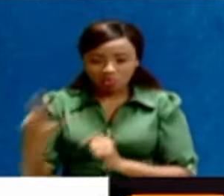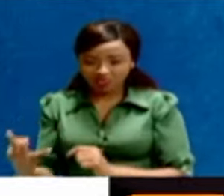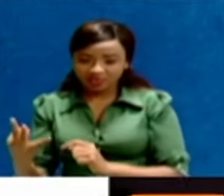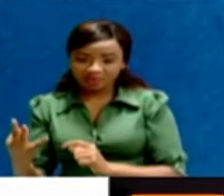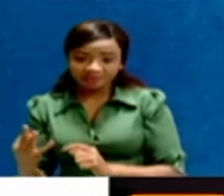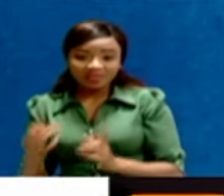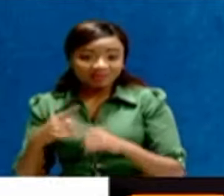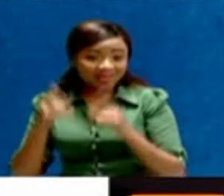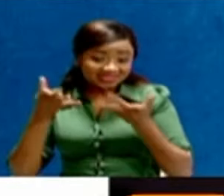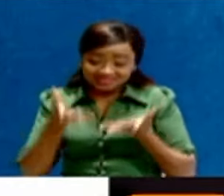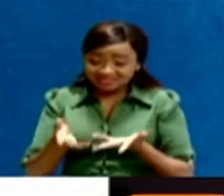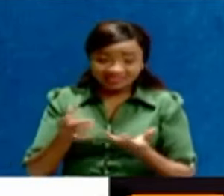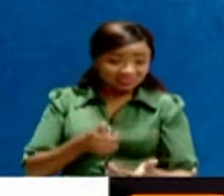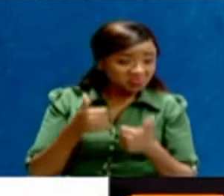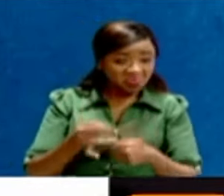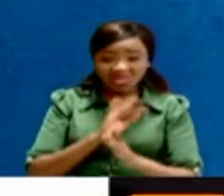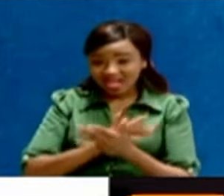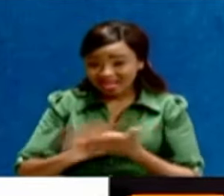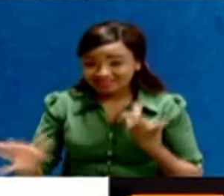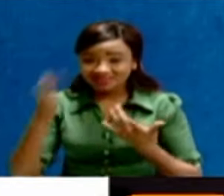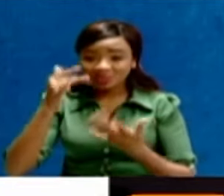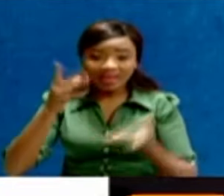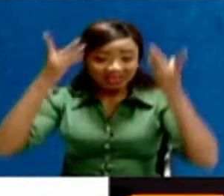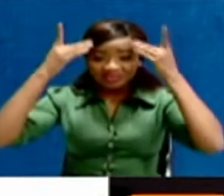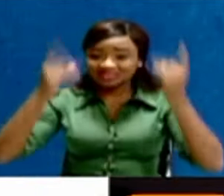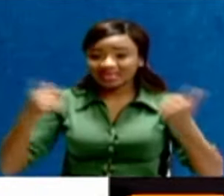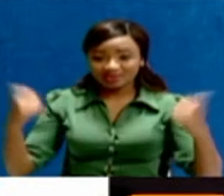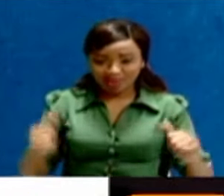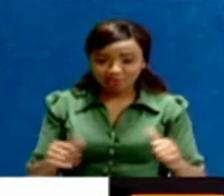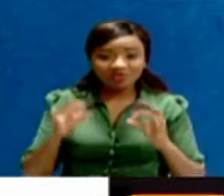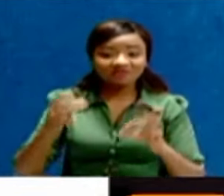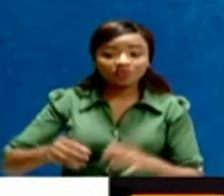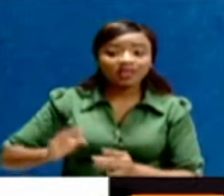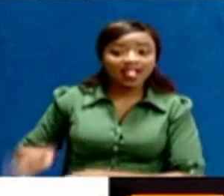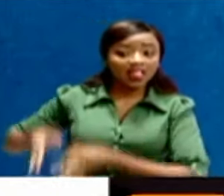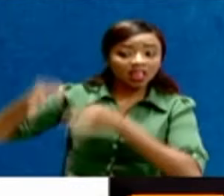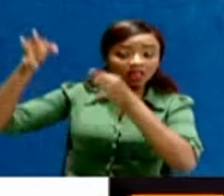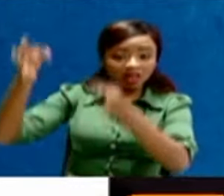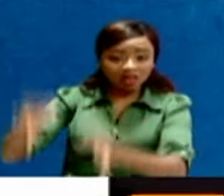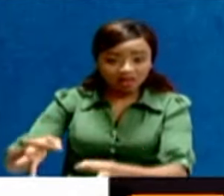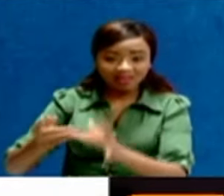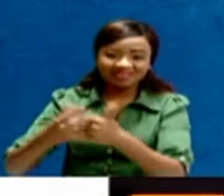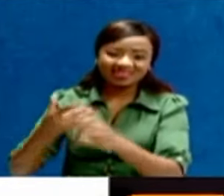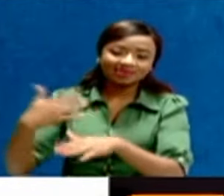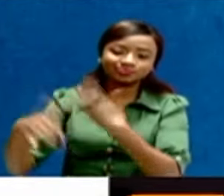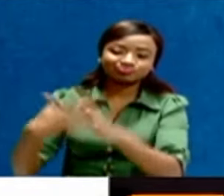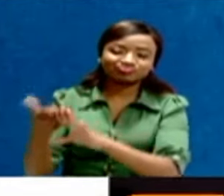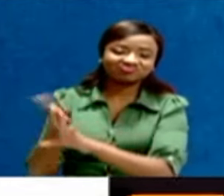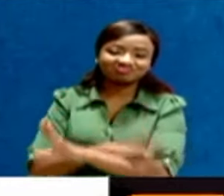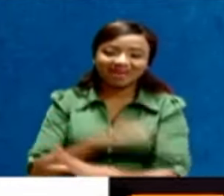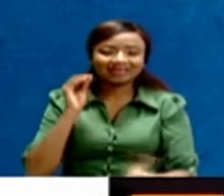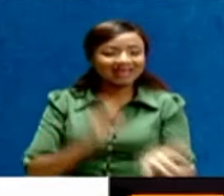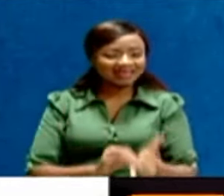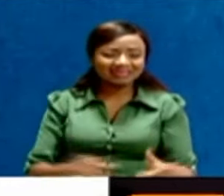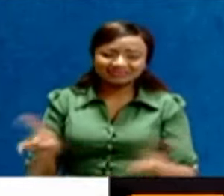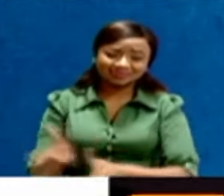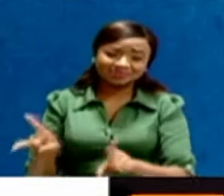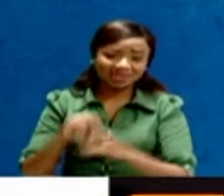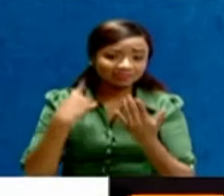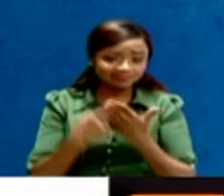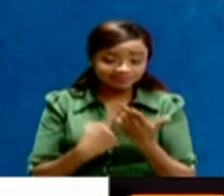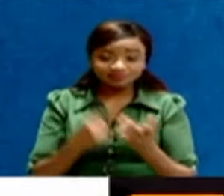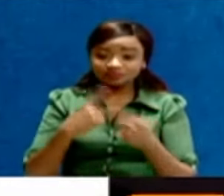will come back again. So the senators, and I'm very happy, and I want to thank the distinguished senators for having stood